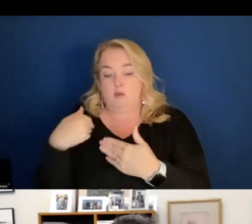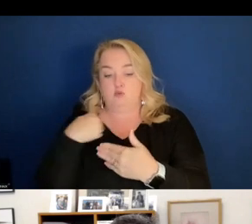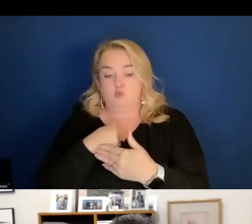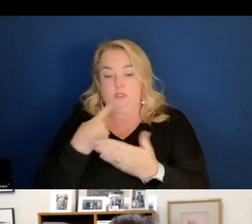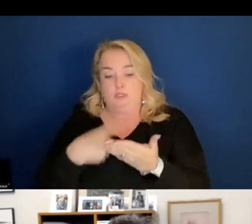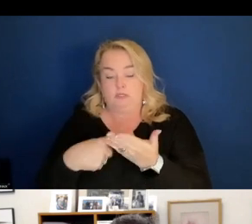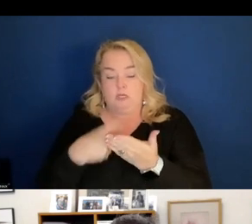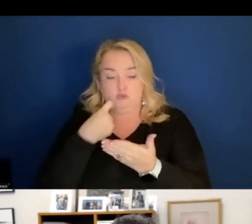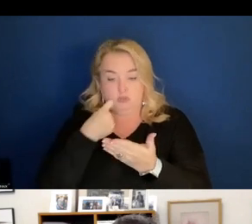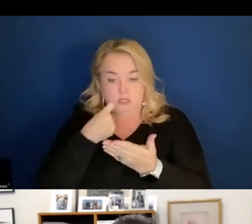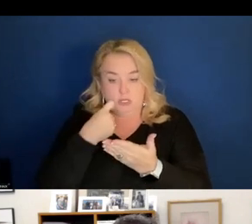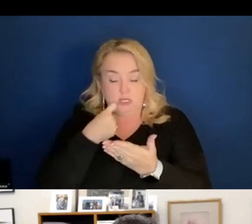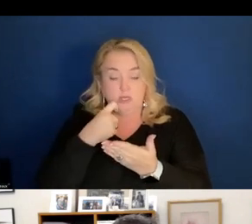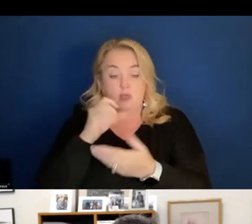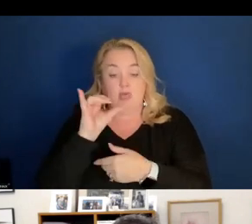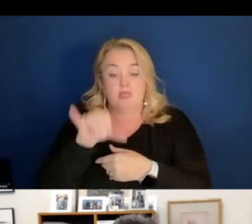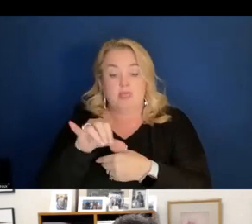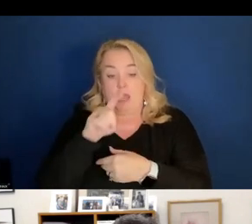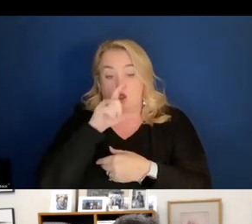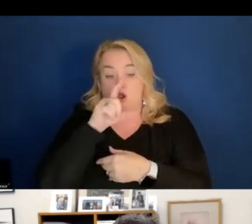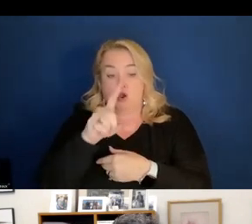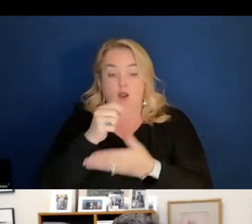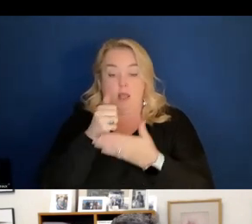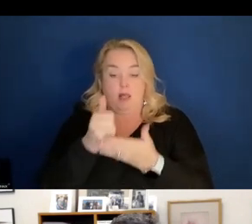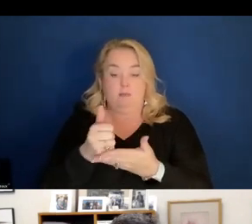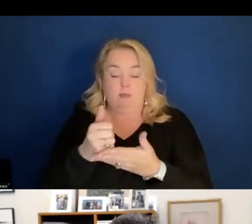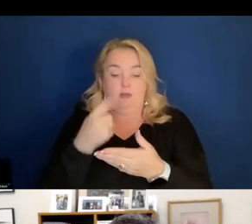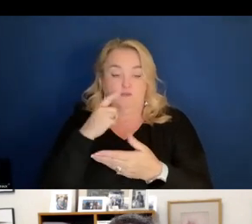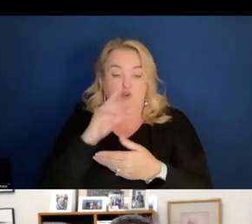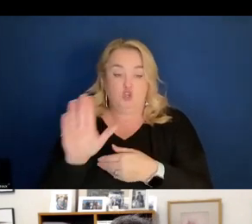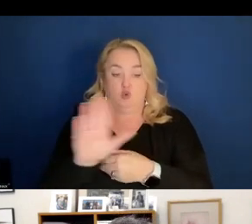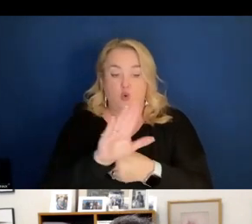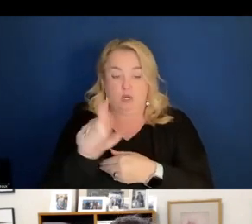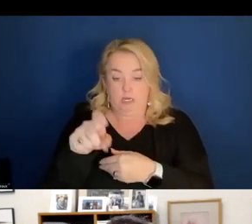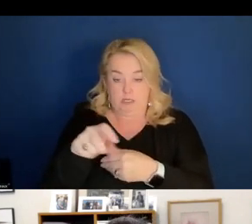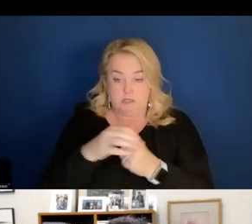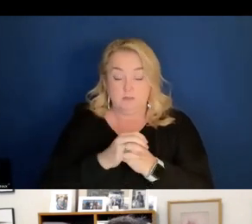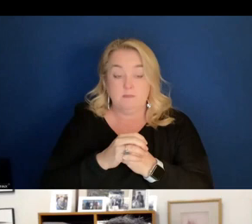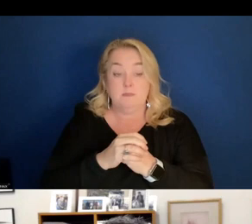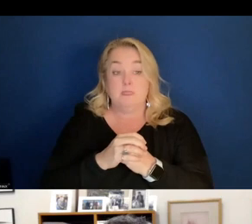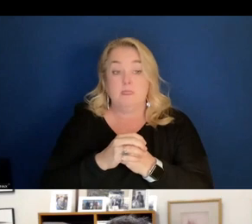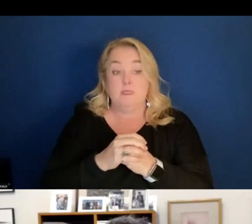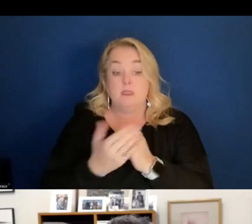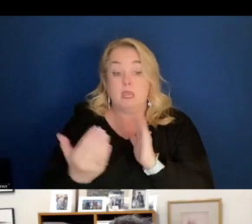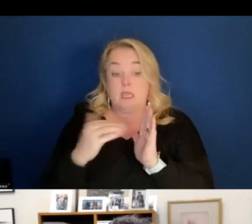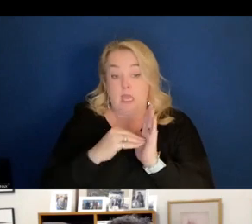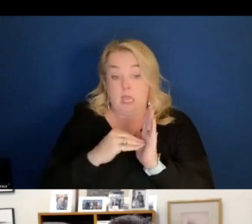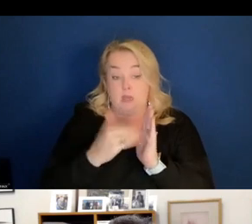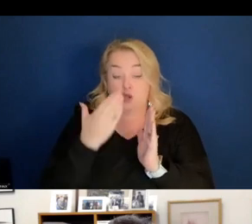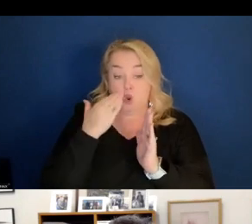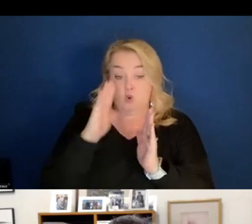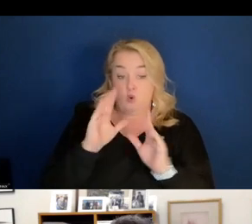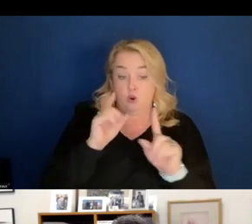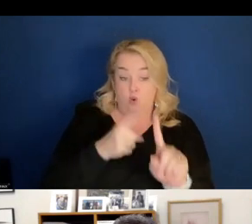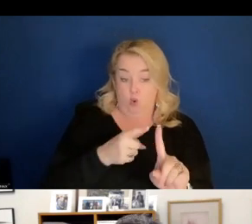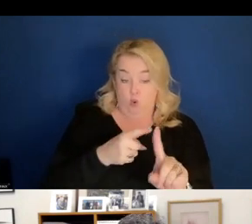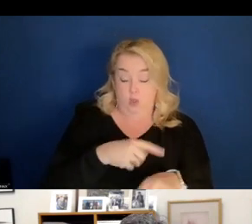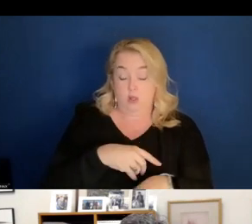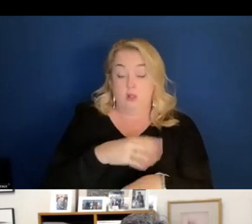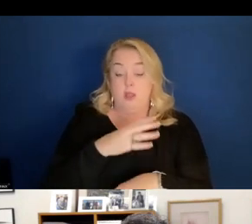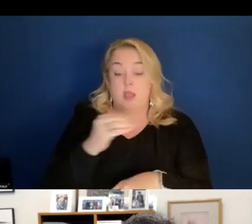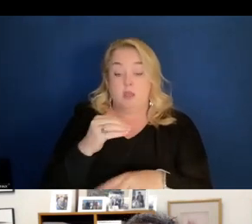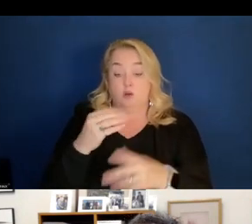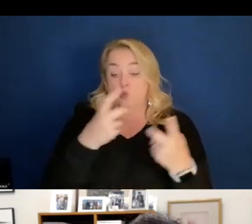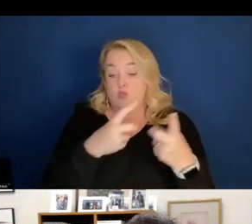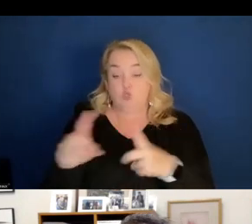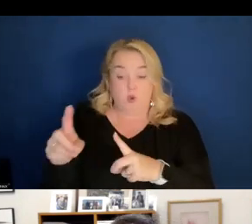be engaged to help with your specific need. So again, you want to know what your goal and objective is, and then you want to know sort of what's going